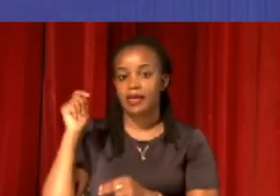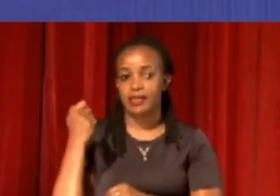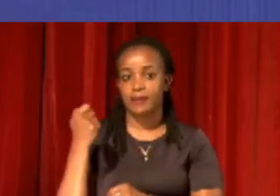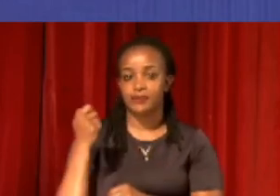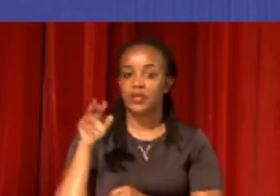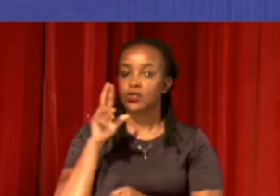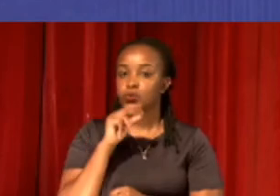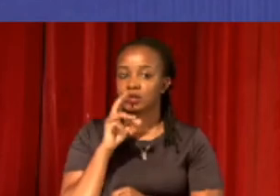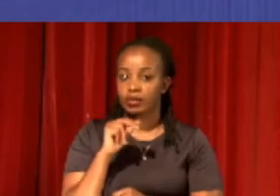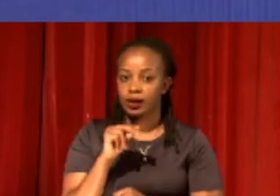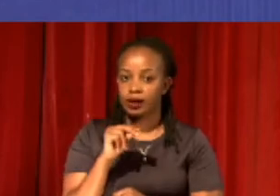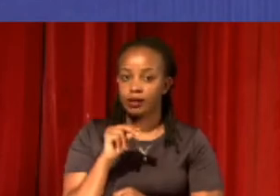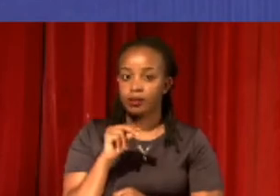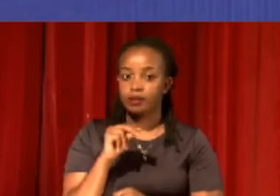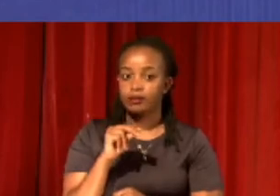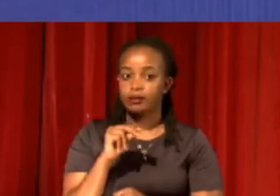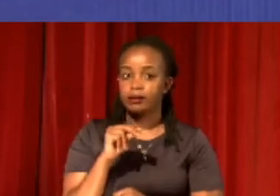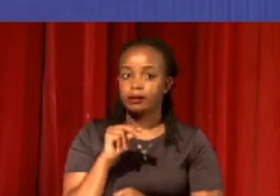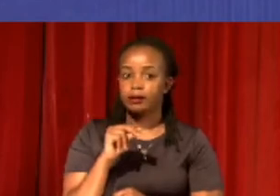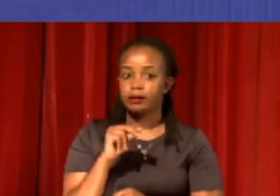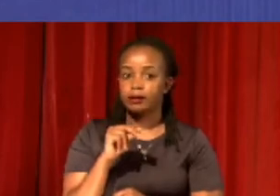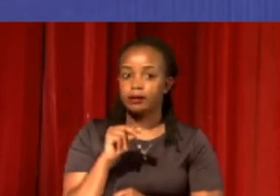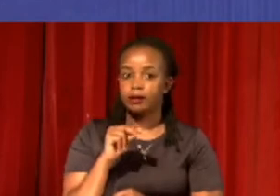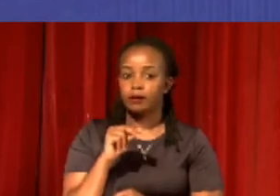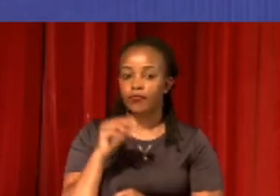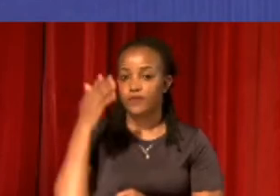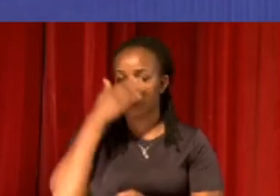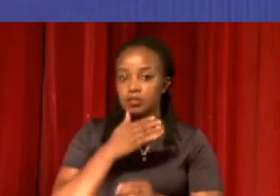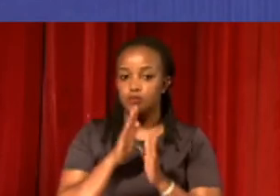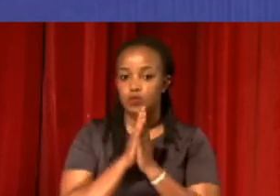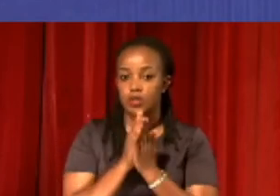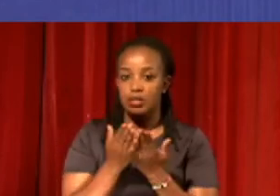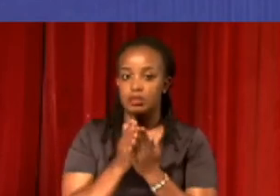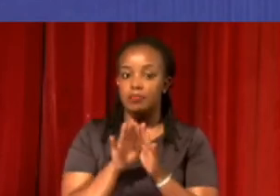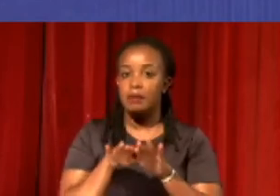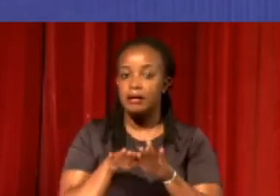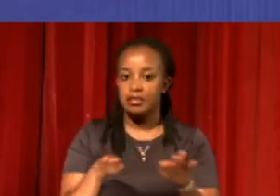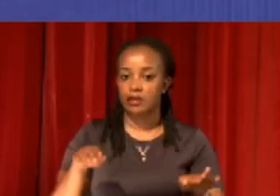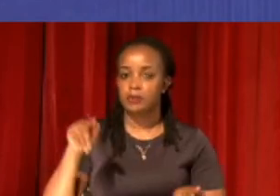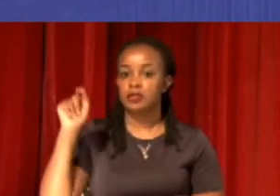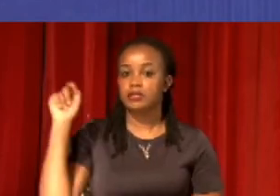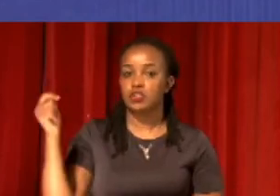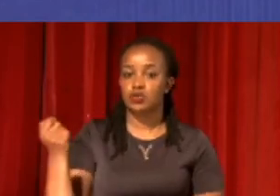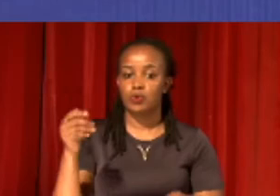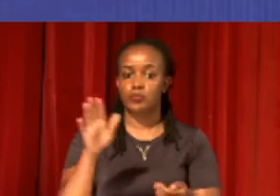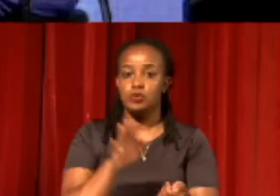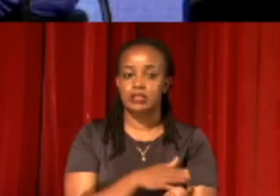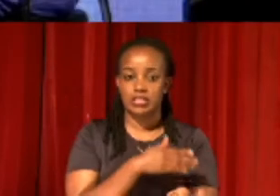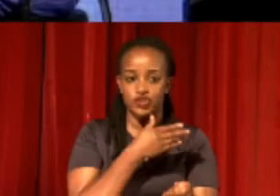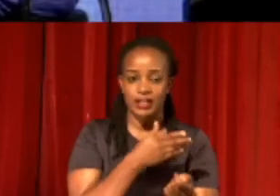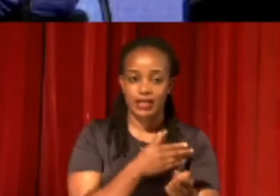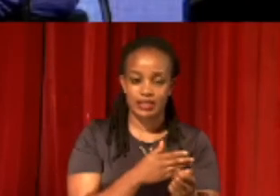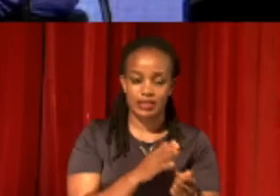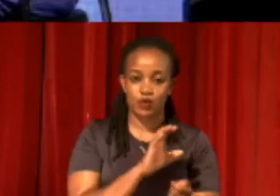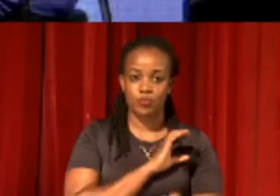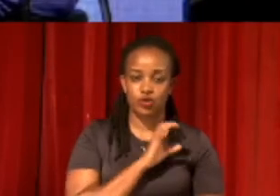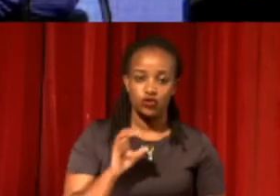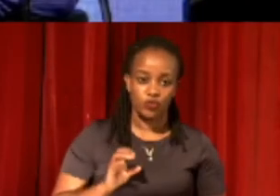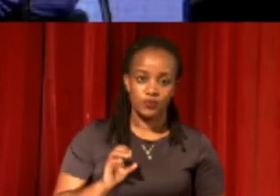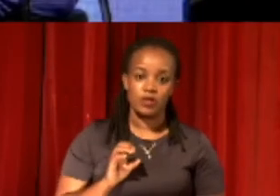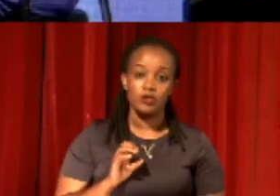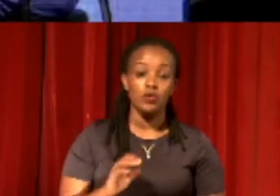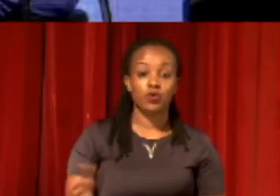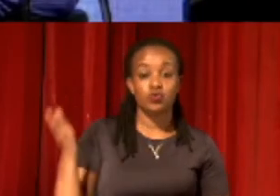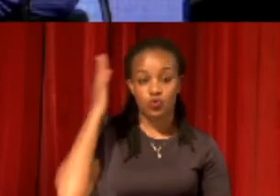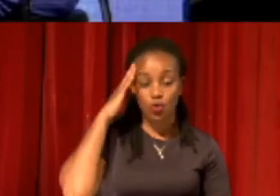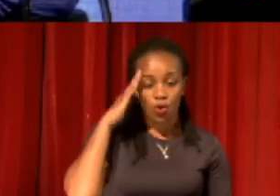PPMC_Kenya. For Facebook, it's the full name, Permanent Presidential Music Commission. Okay. Yes. All right, so you know where you can find this information. He says that